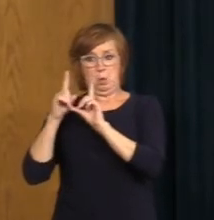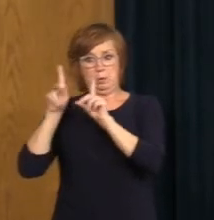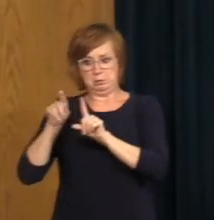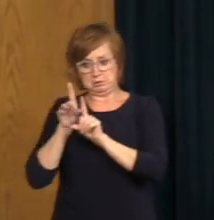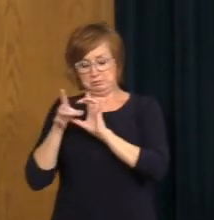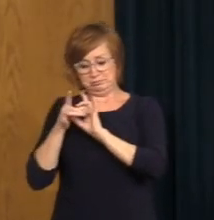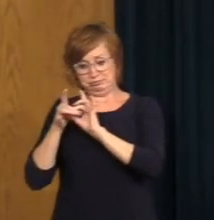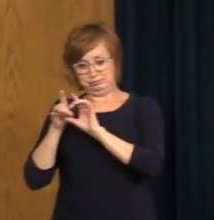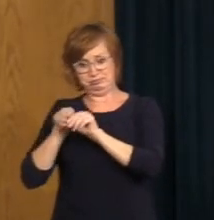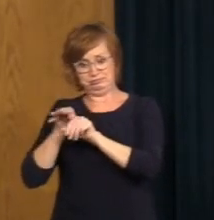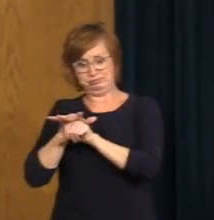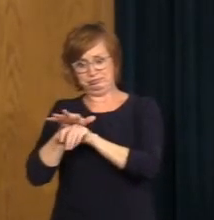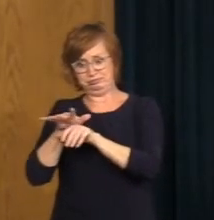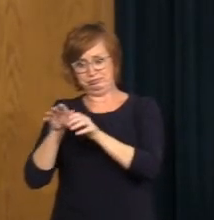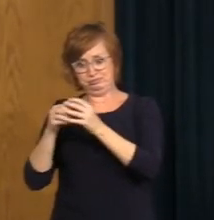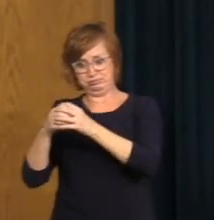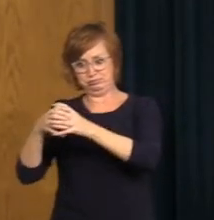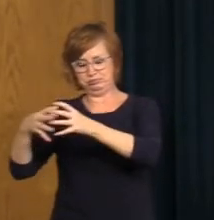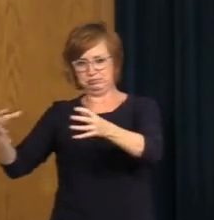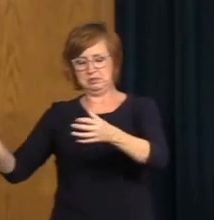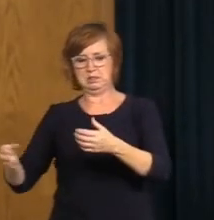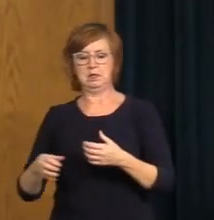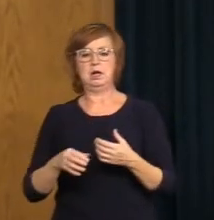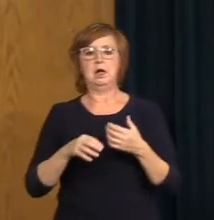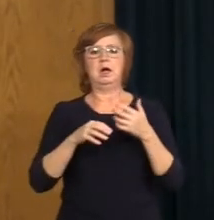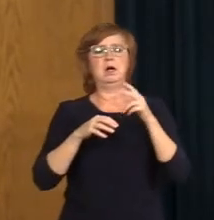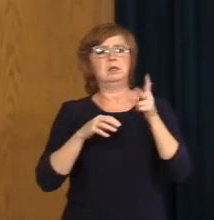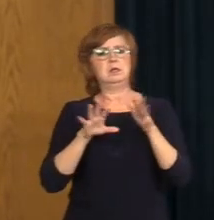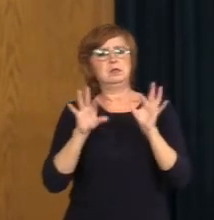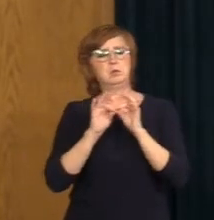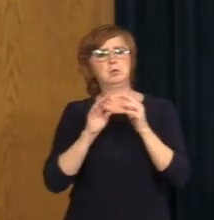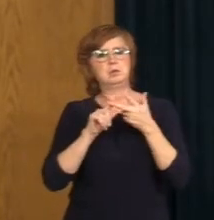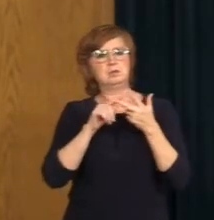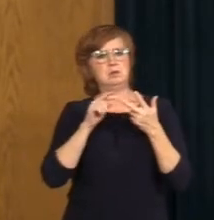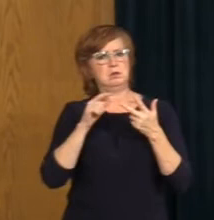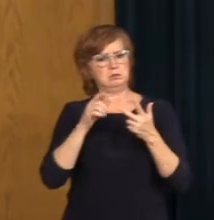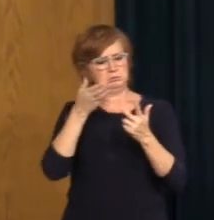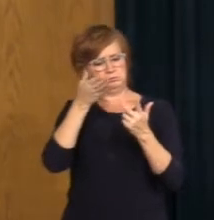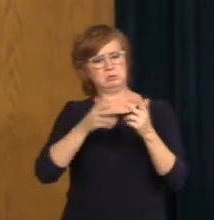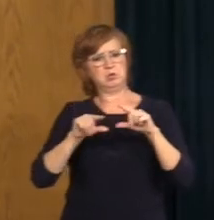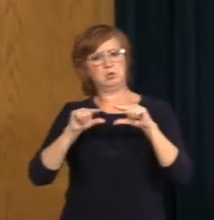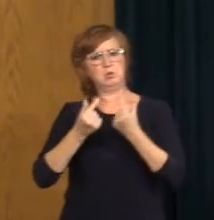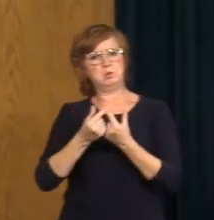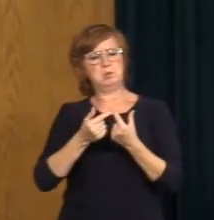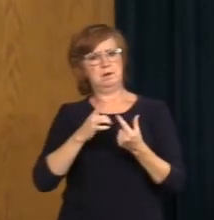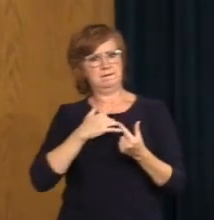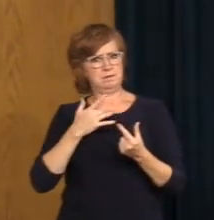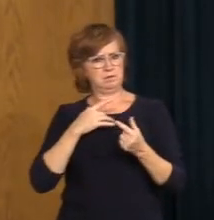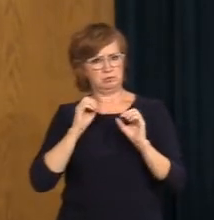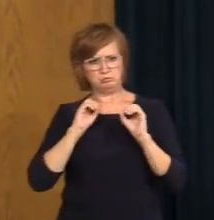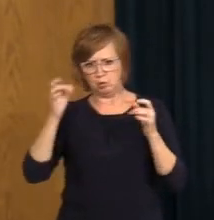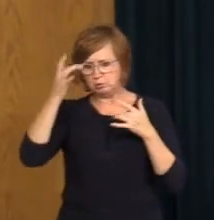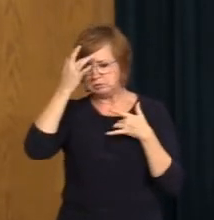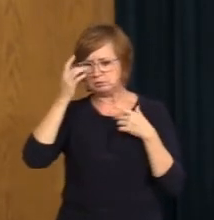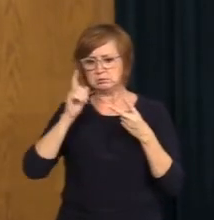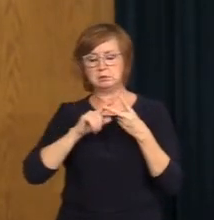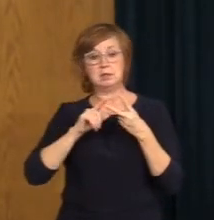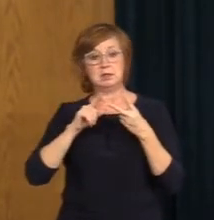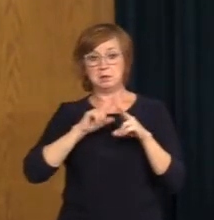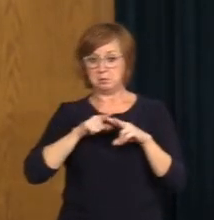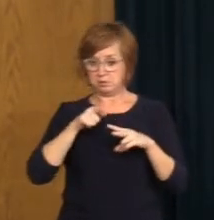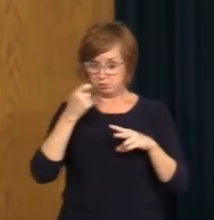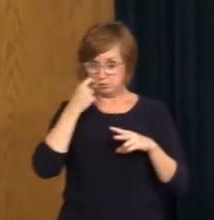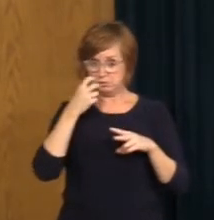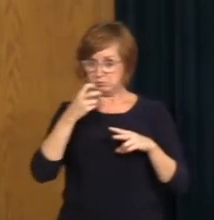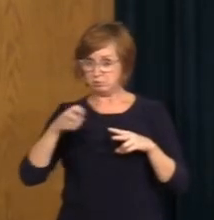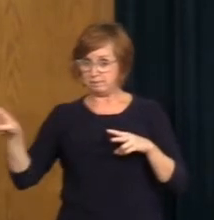the purpose of that is really that if you have traveled to another province, for example, or if you have any concern because you went to an area